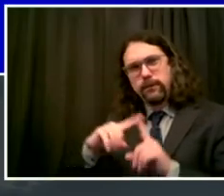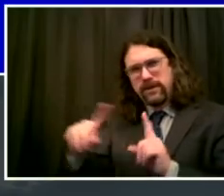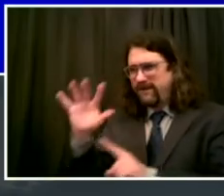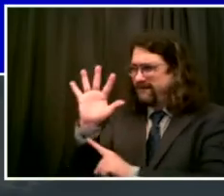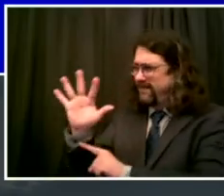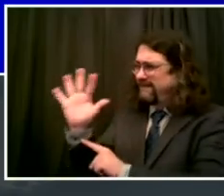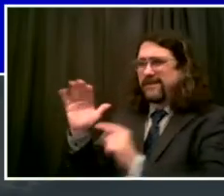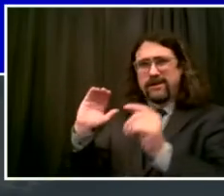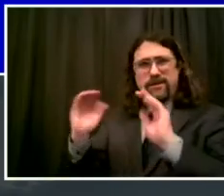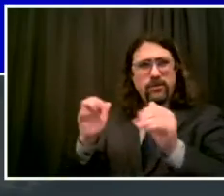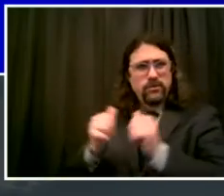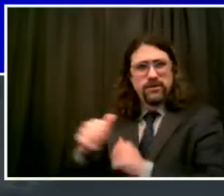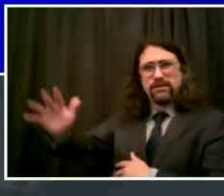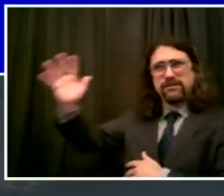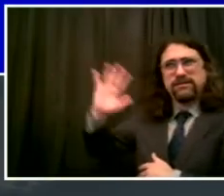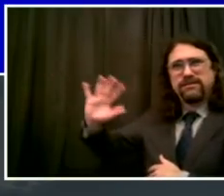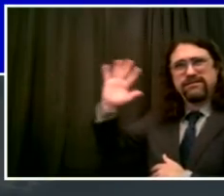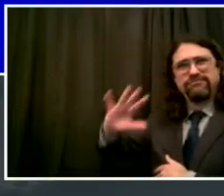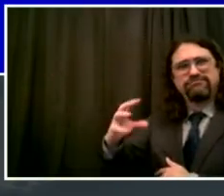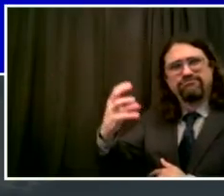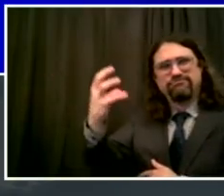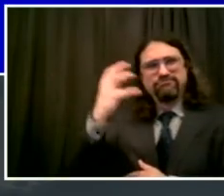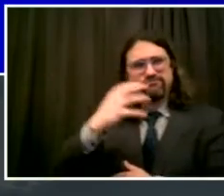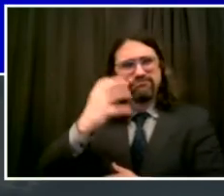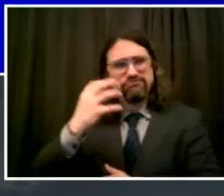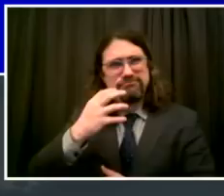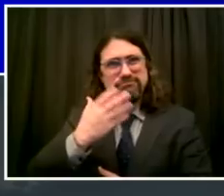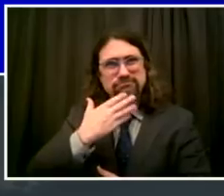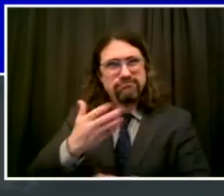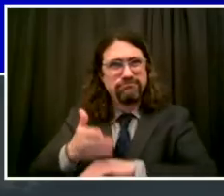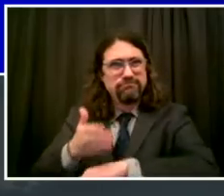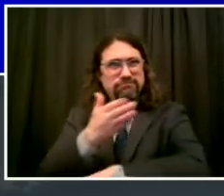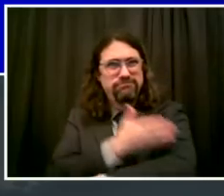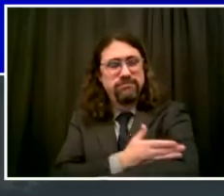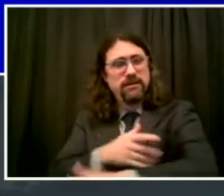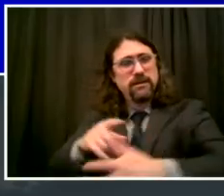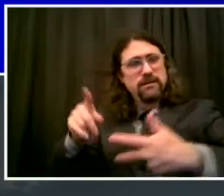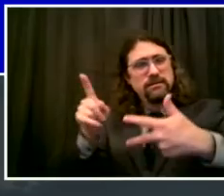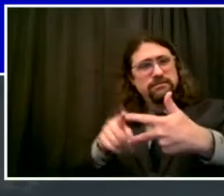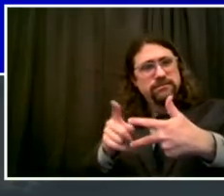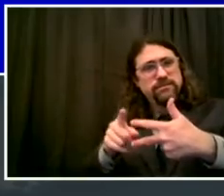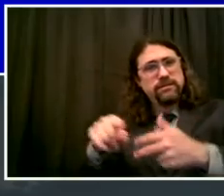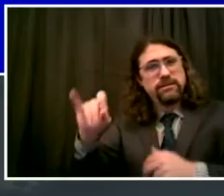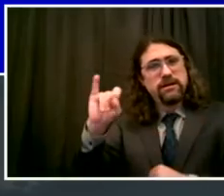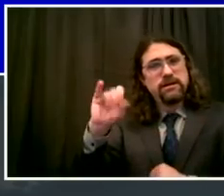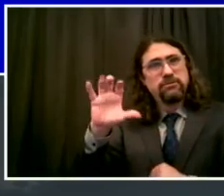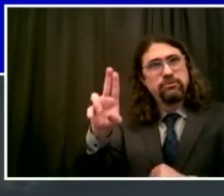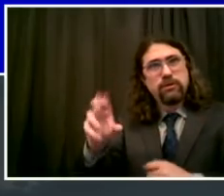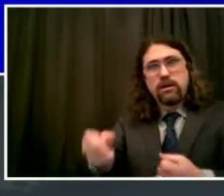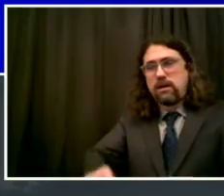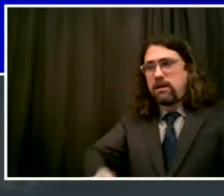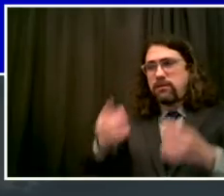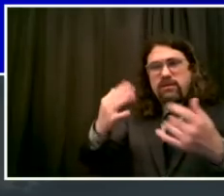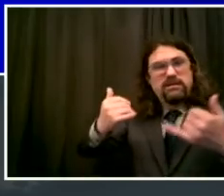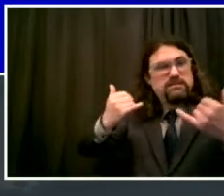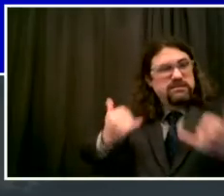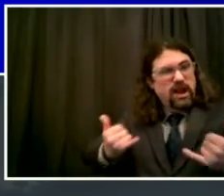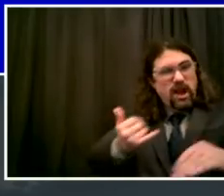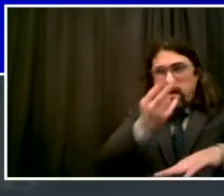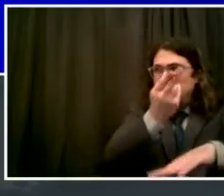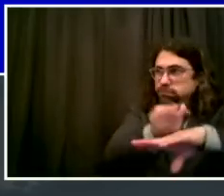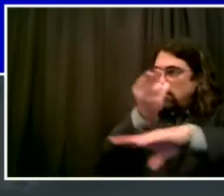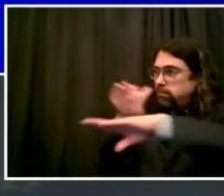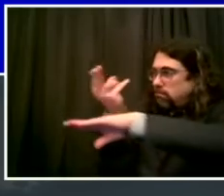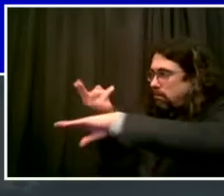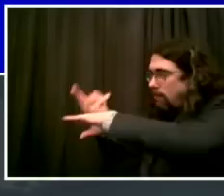Daily number of people in ICUs across our public hospitals for suspected COVID-19. It's down. It's only a little, from 540 to